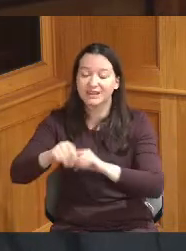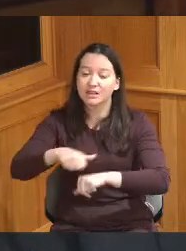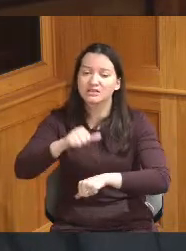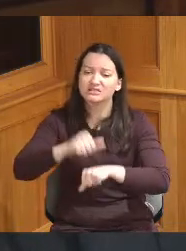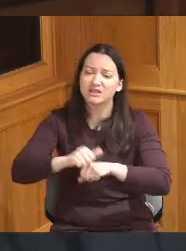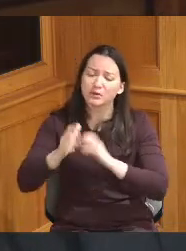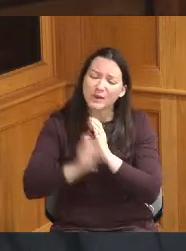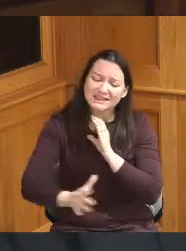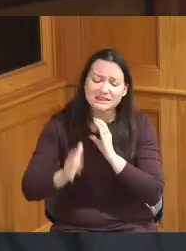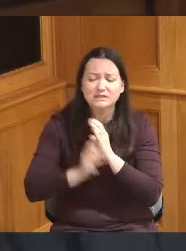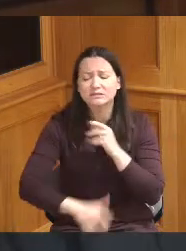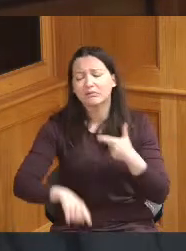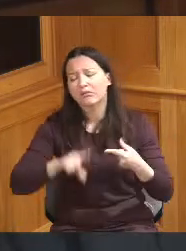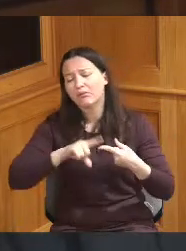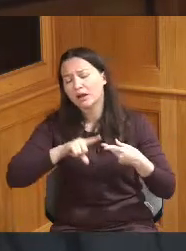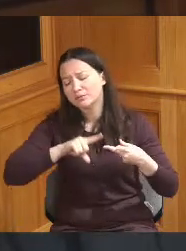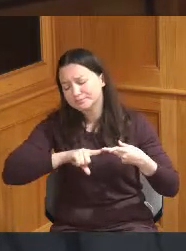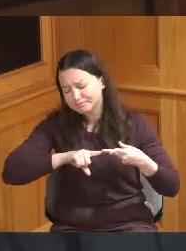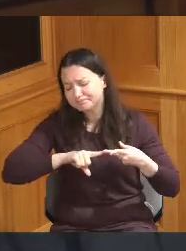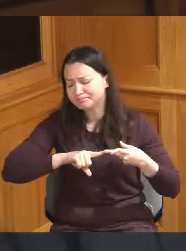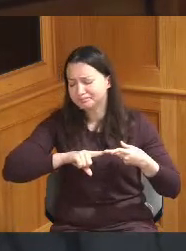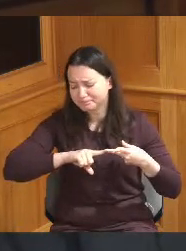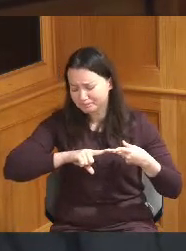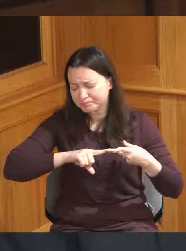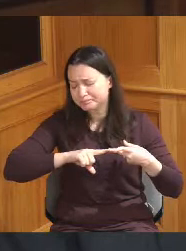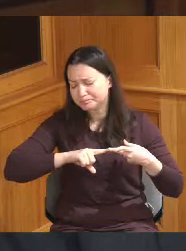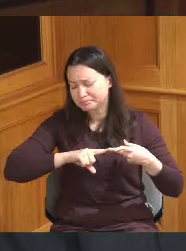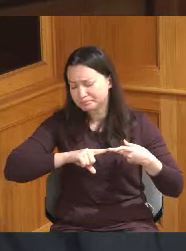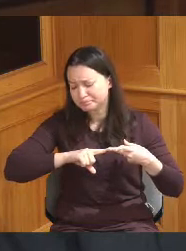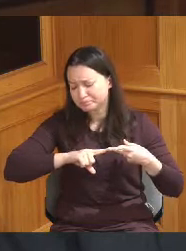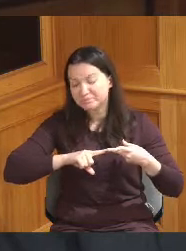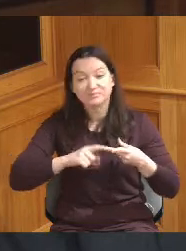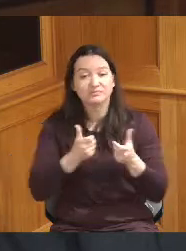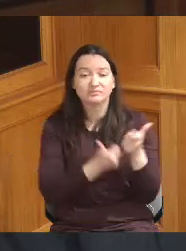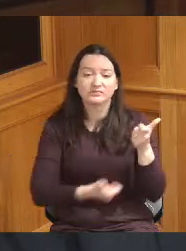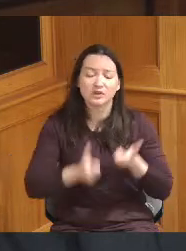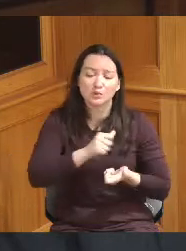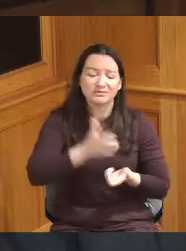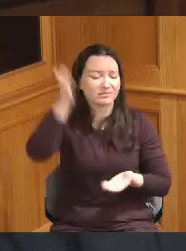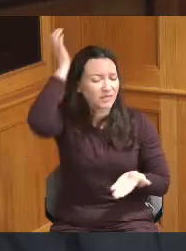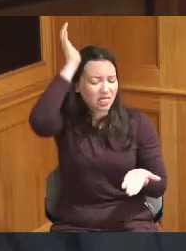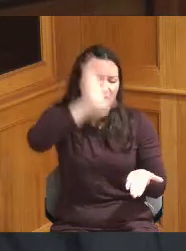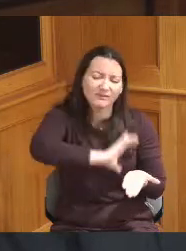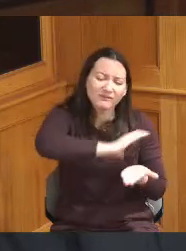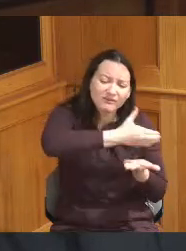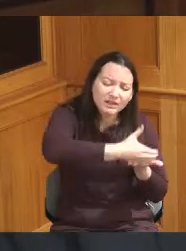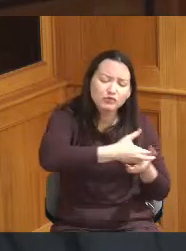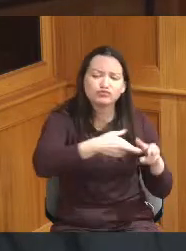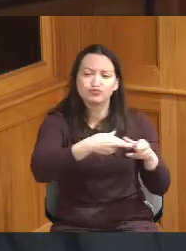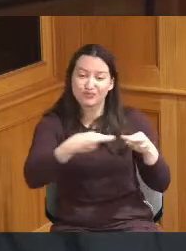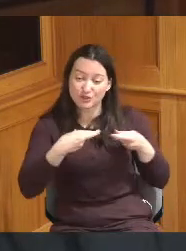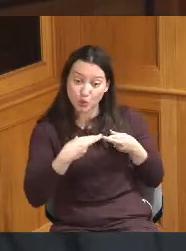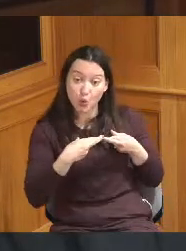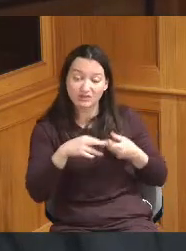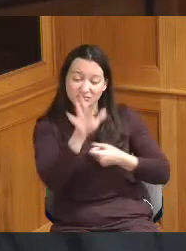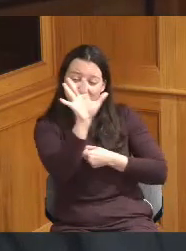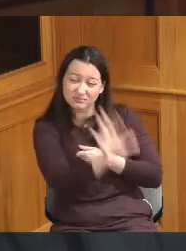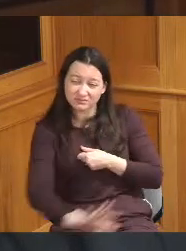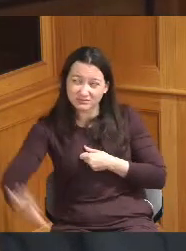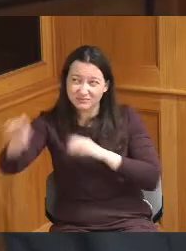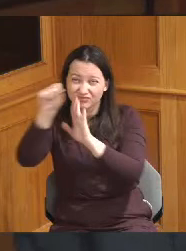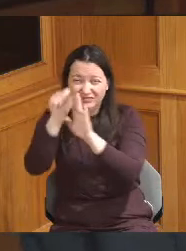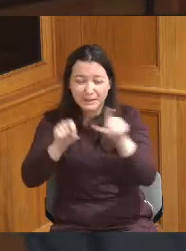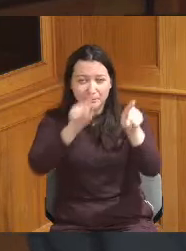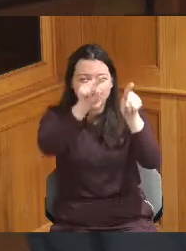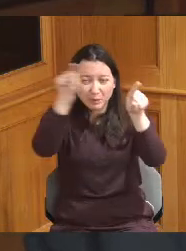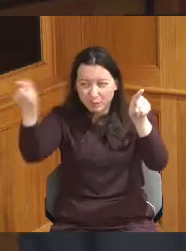waste districts. They're also people that are administer landfills, these regional landfills that are throughout the state. And